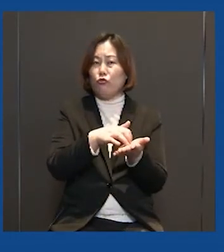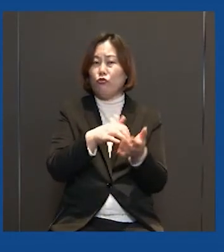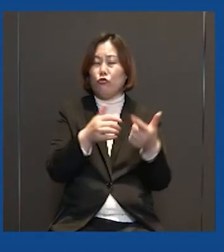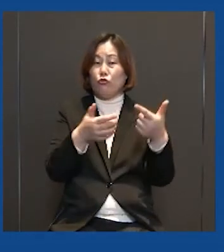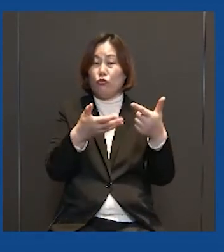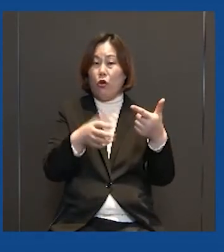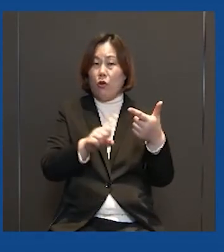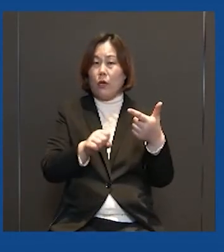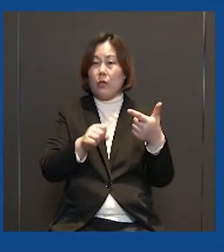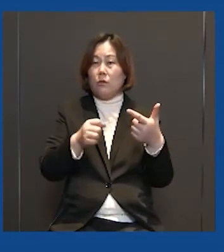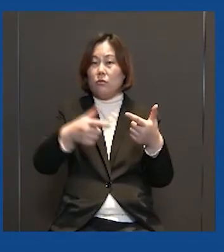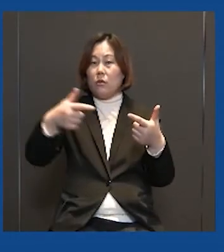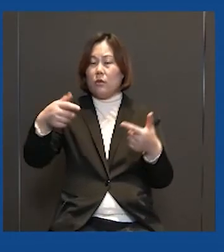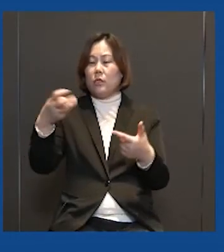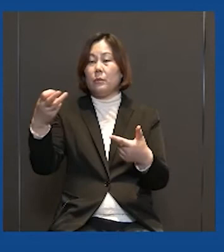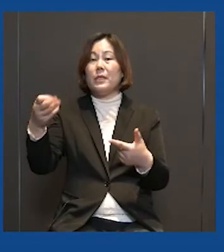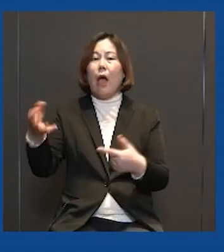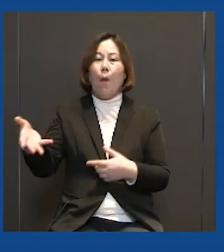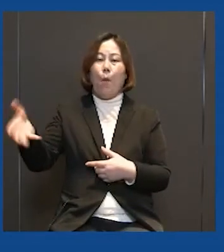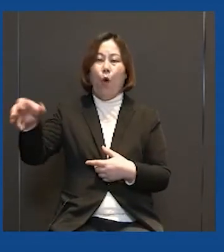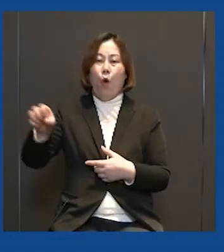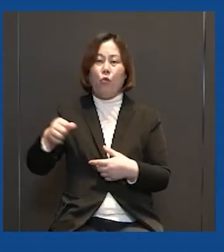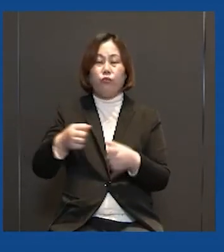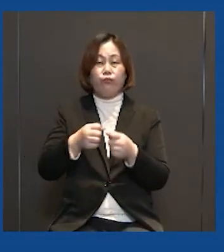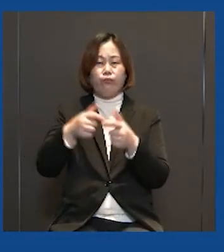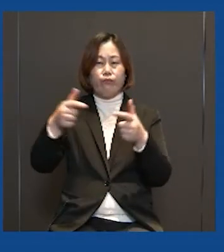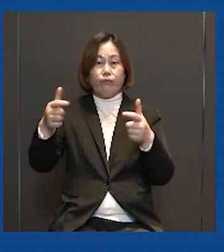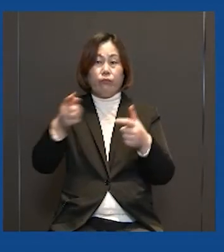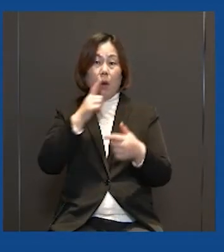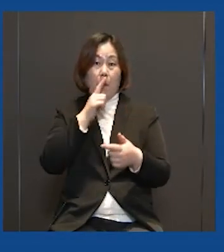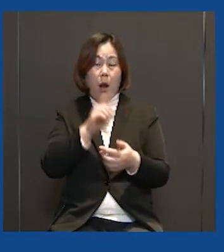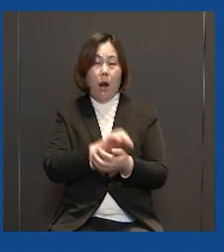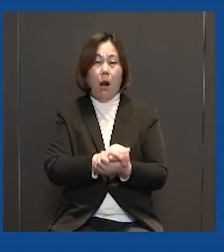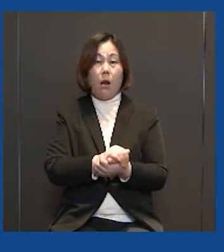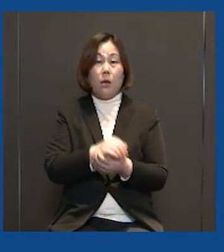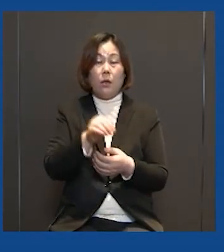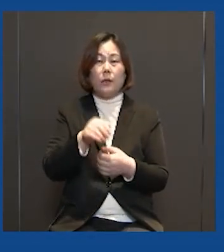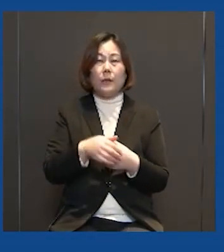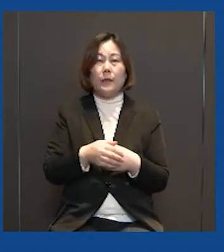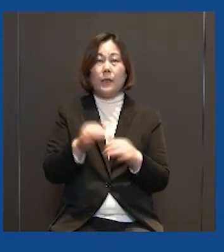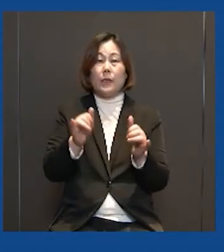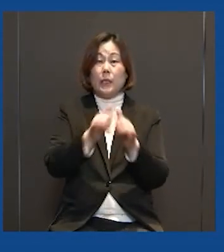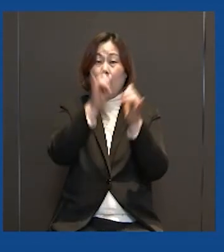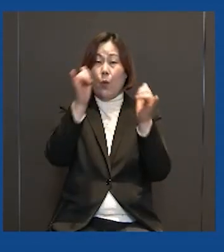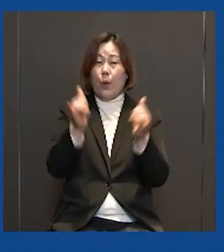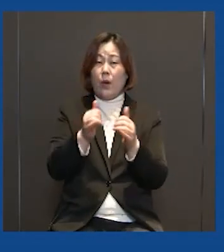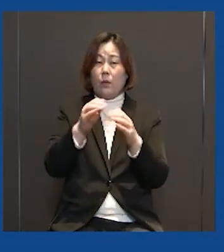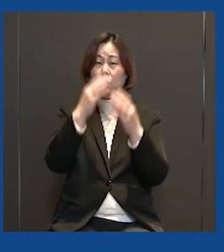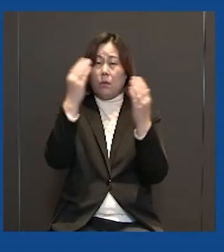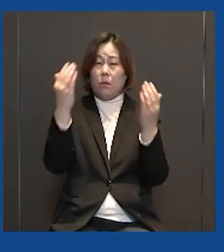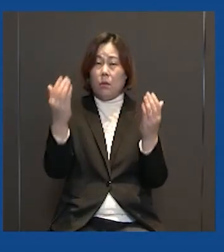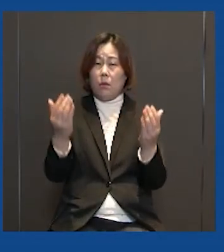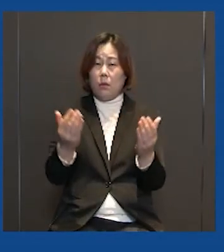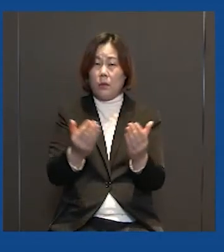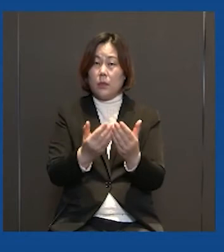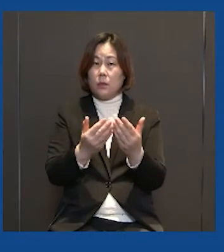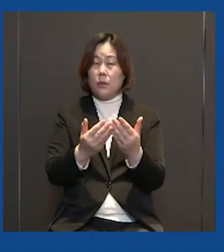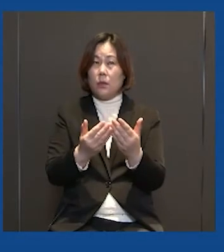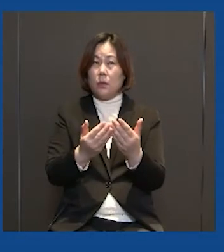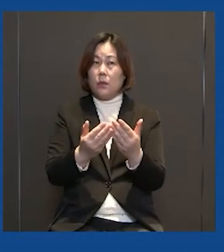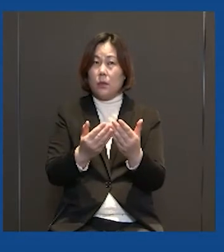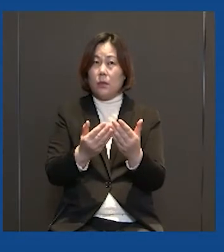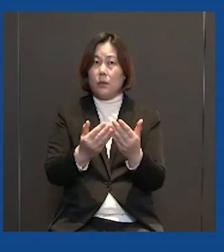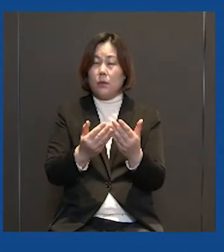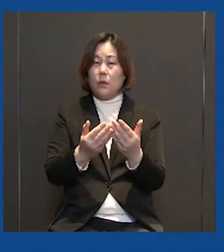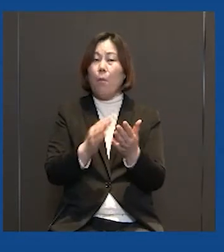vulnerable. I mean, no society would be able to include that. We need to have a much broader